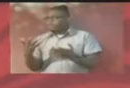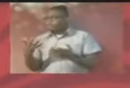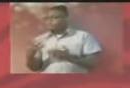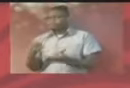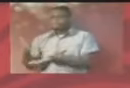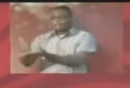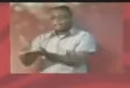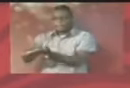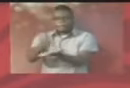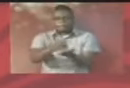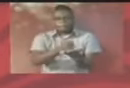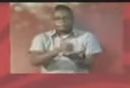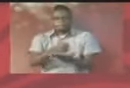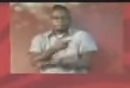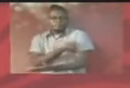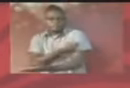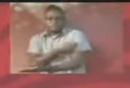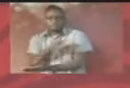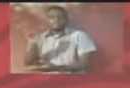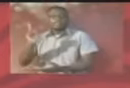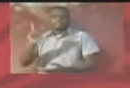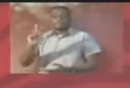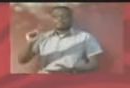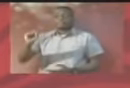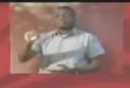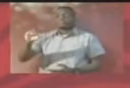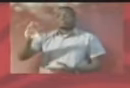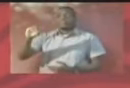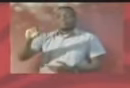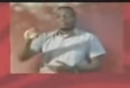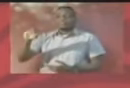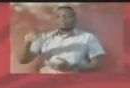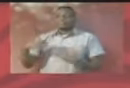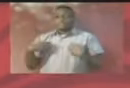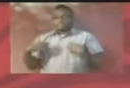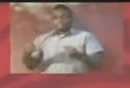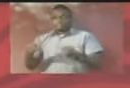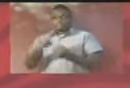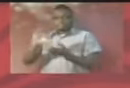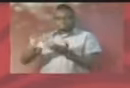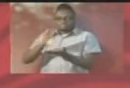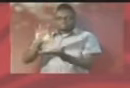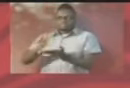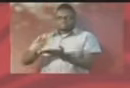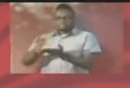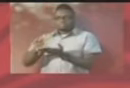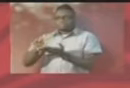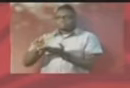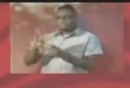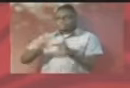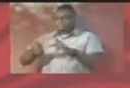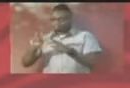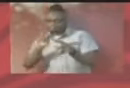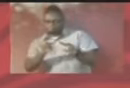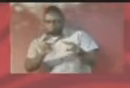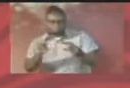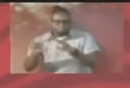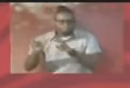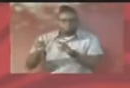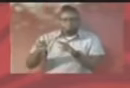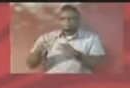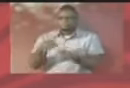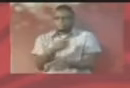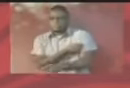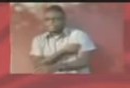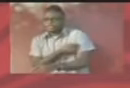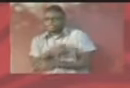the Toko vaccine site, not only as a supervisor, but as a vaccinator myself, and an